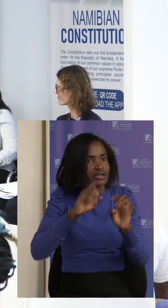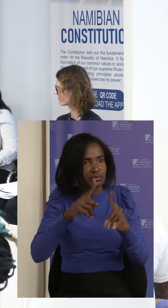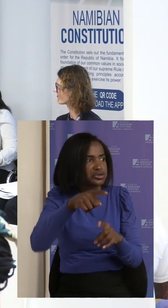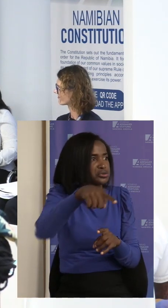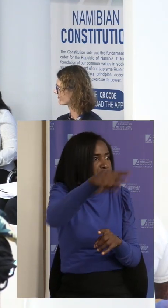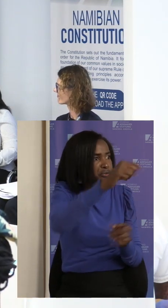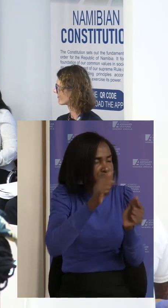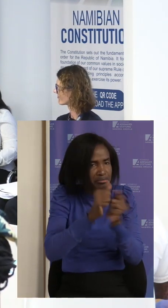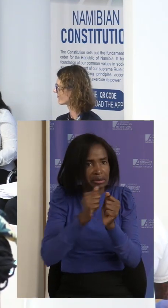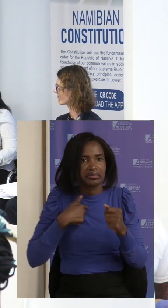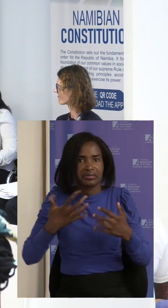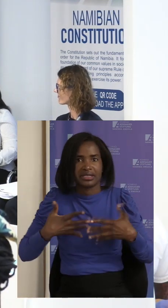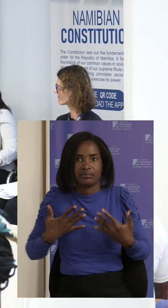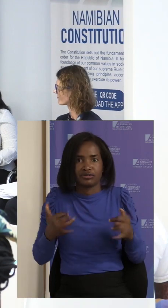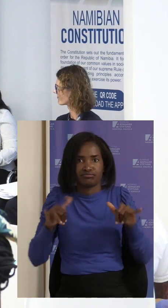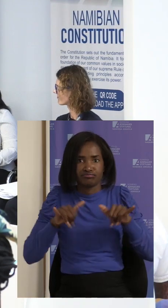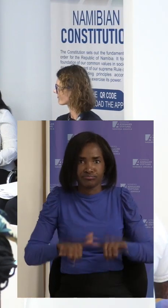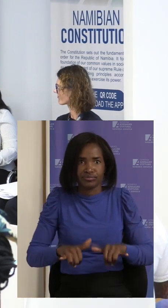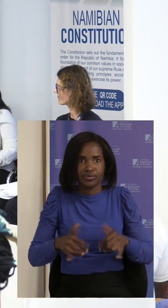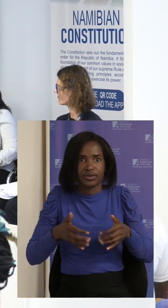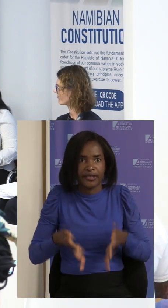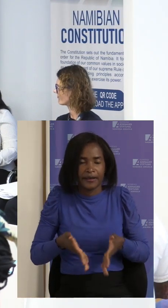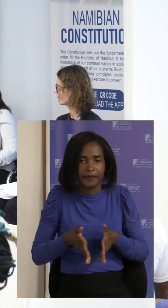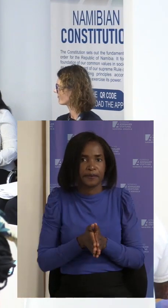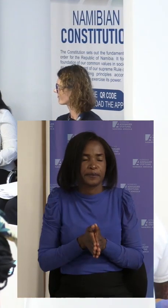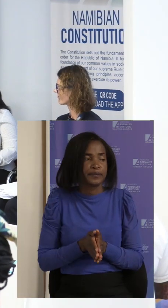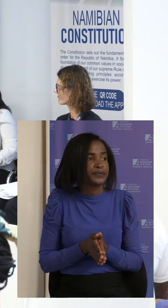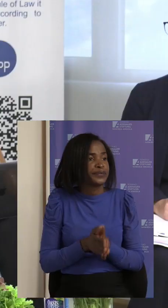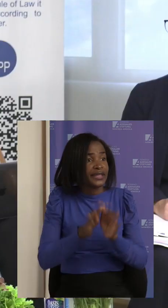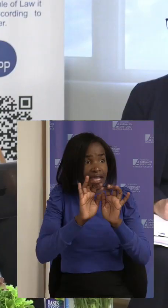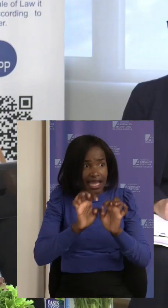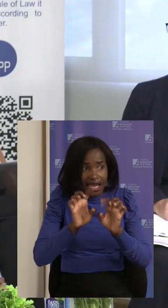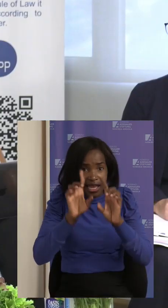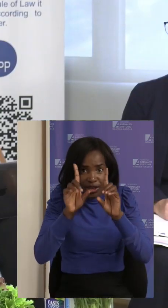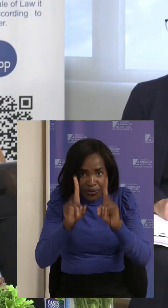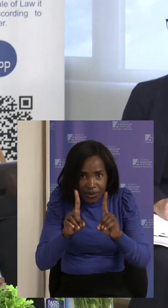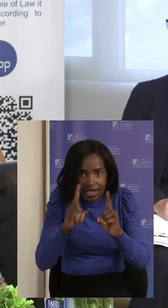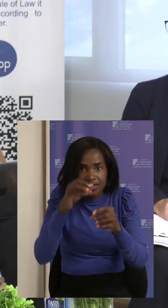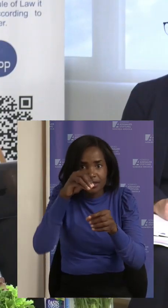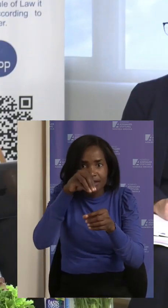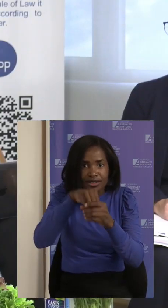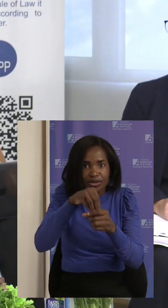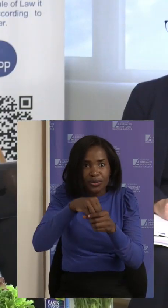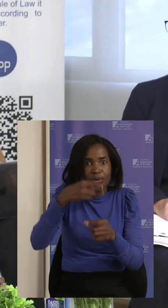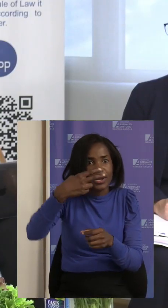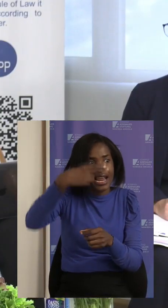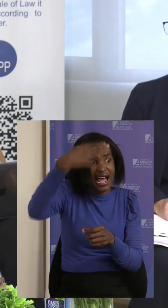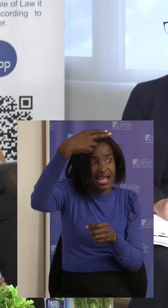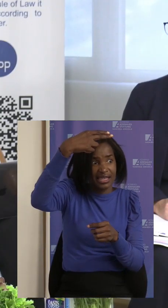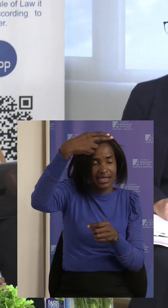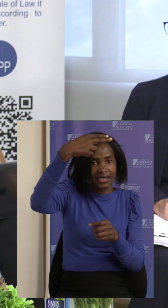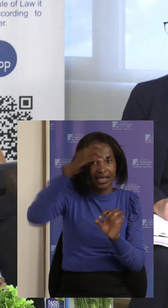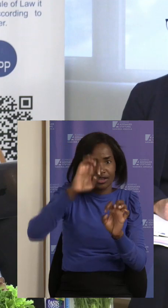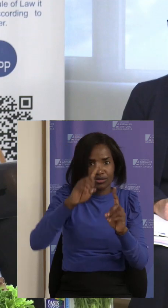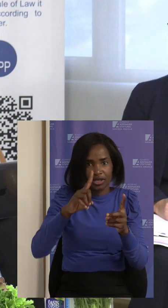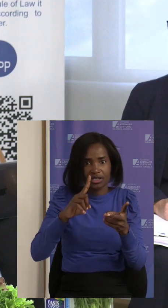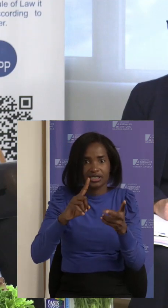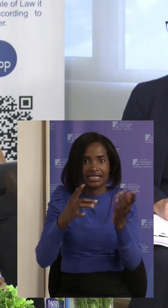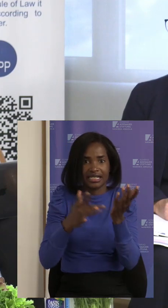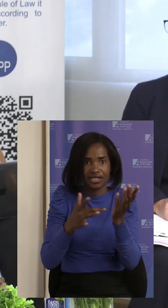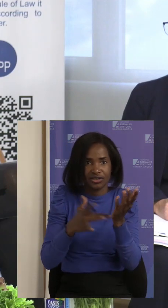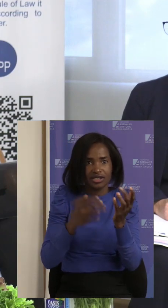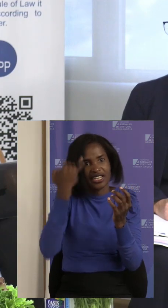education, and education that includes, the higher education,